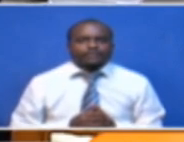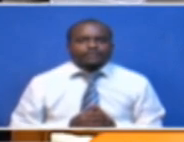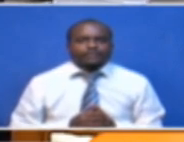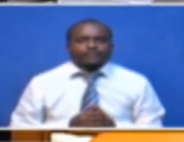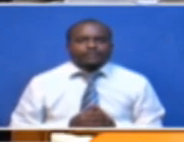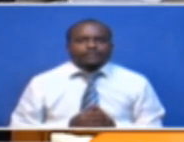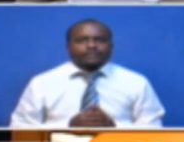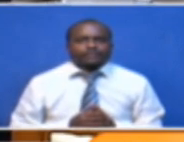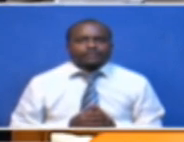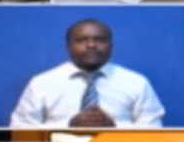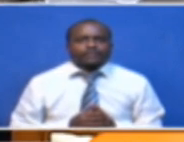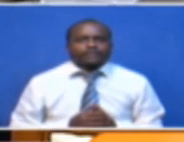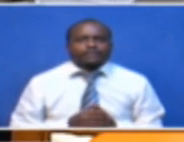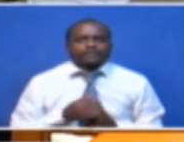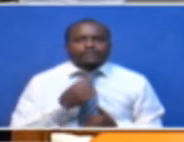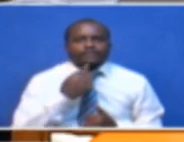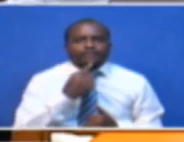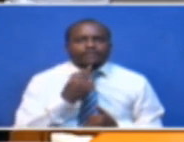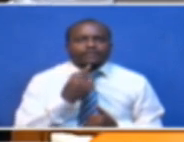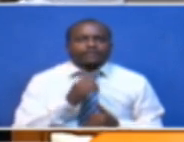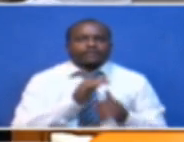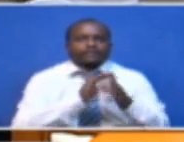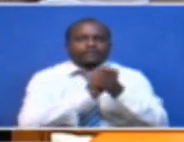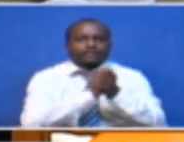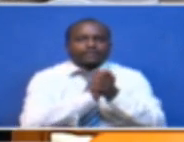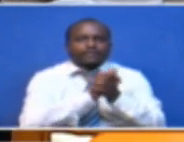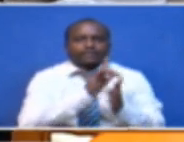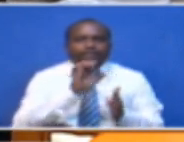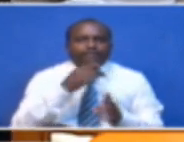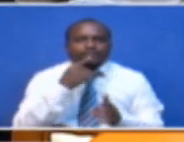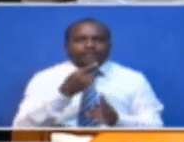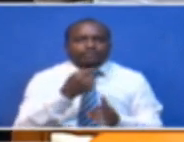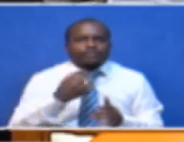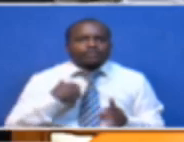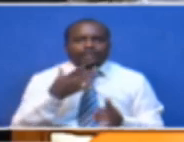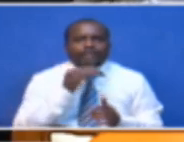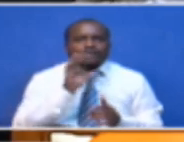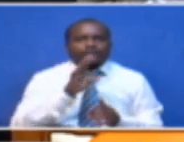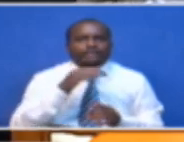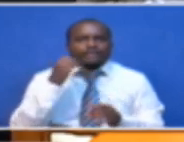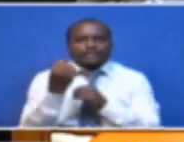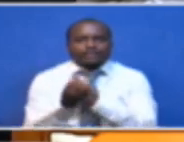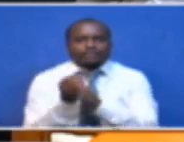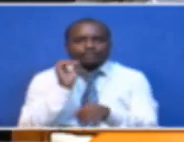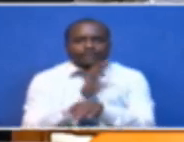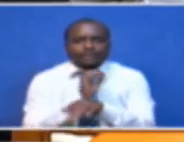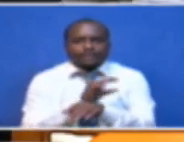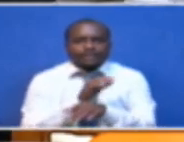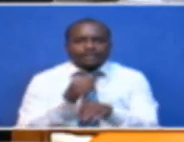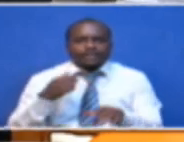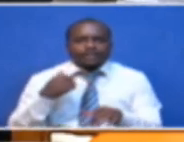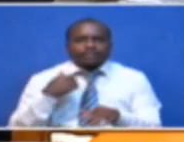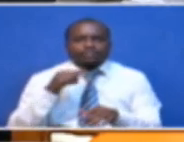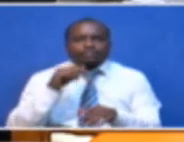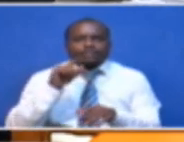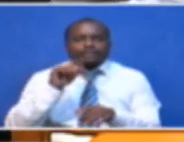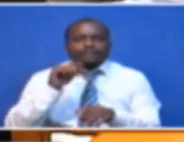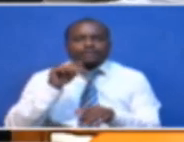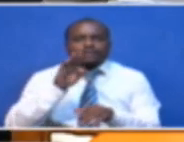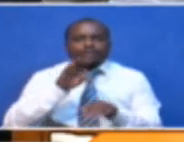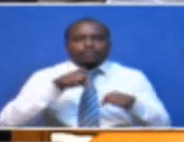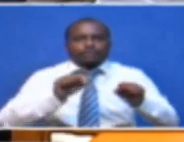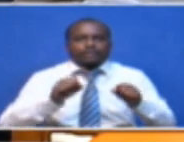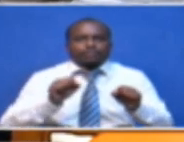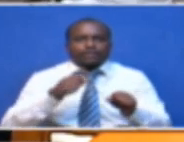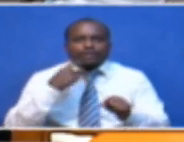Indeed. Derito Tom, Jeff, say hi to Mzee Lee. Tell him I like his advice. I'm Thomas Nderito, Boda Boda,